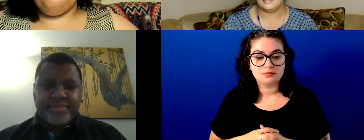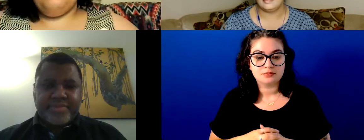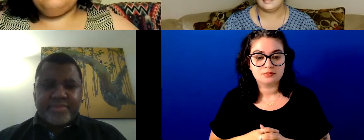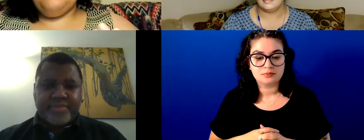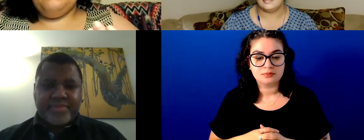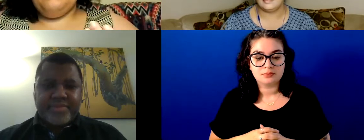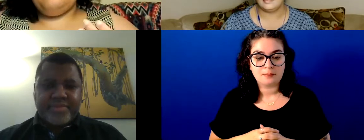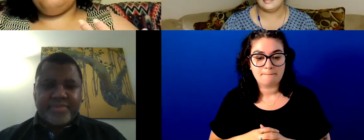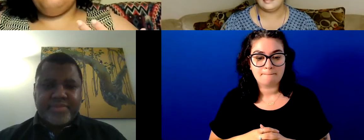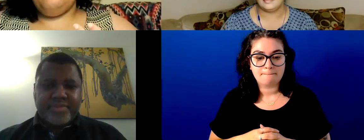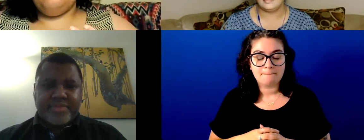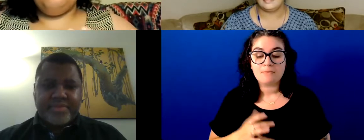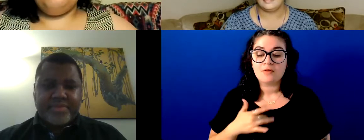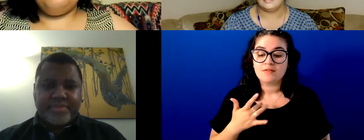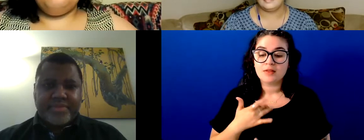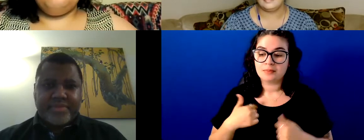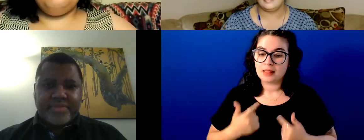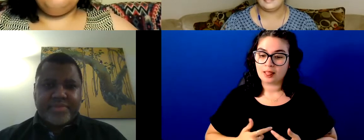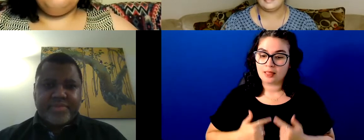living in a box outline of